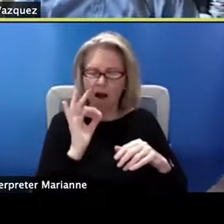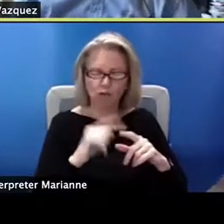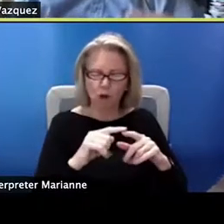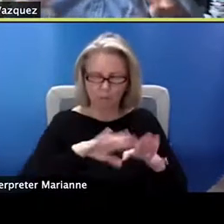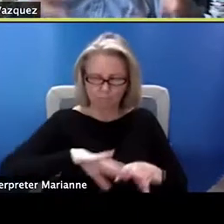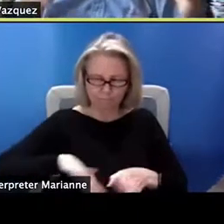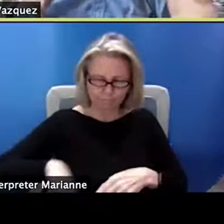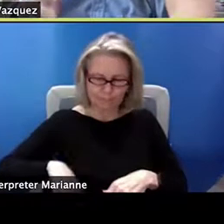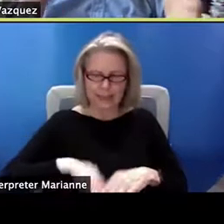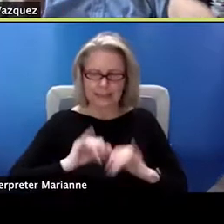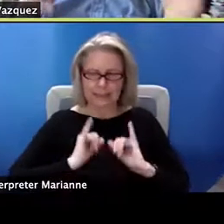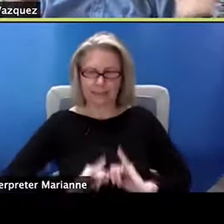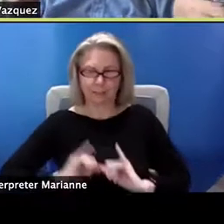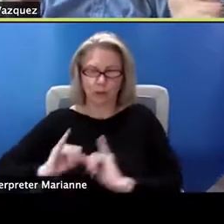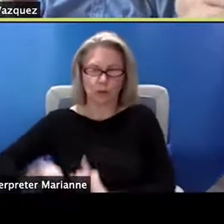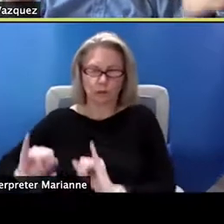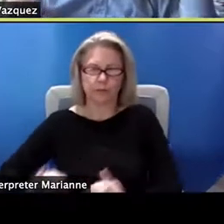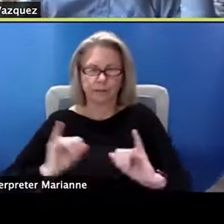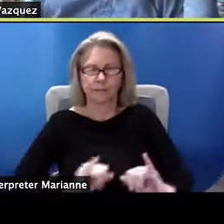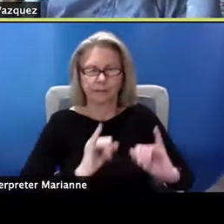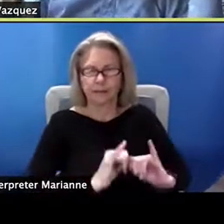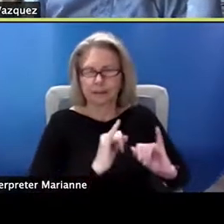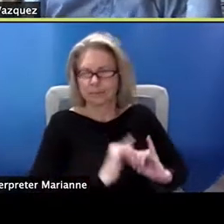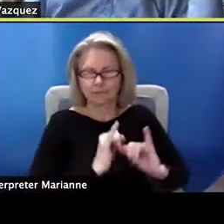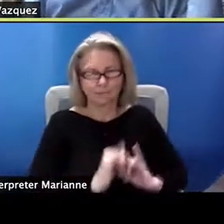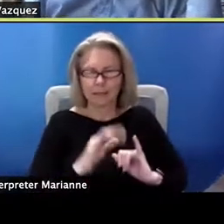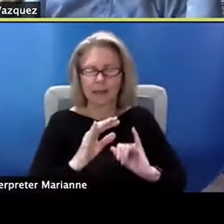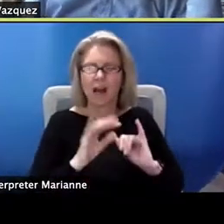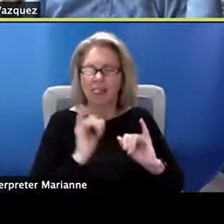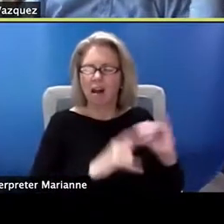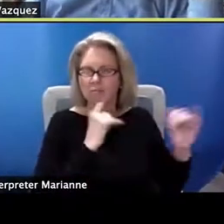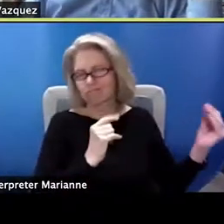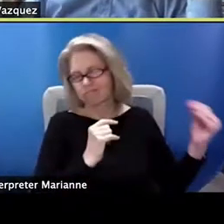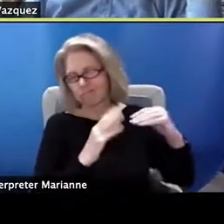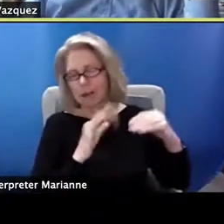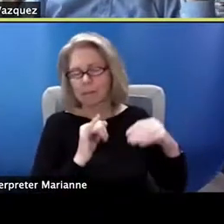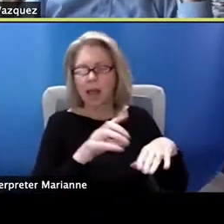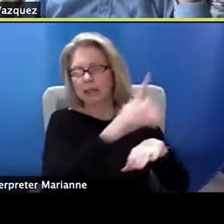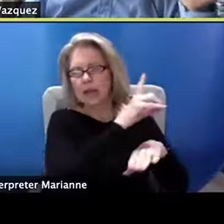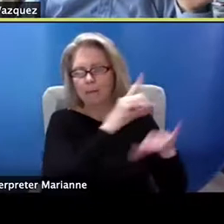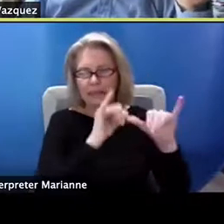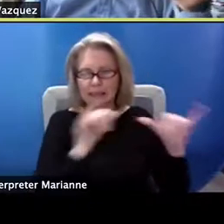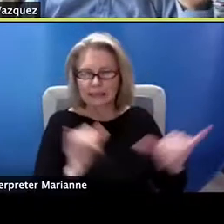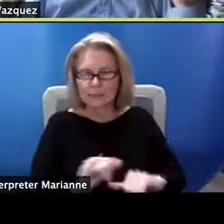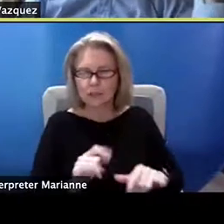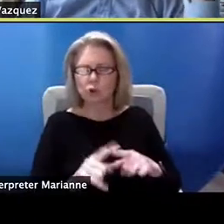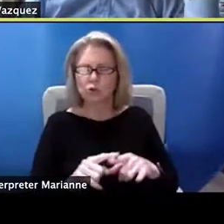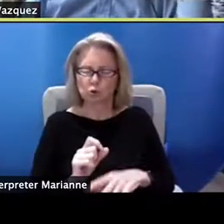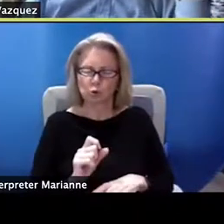the individuality that is produced by the dominant system. And this overcoming of individuation